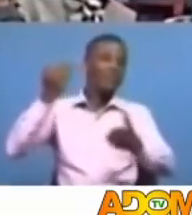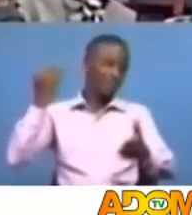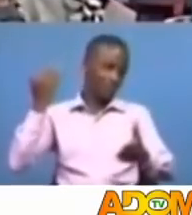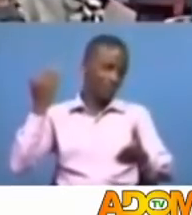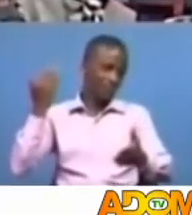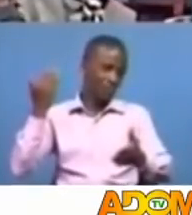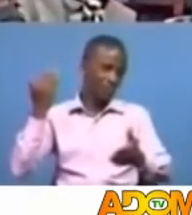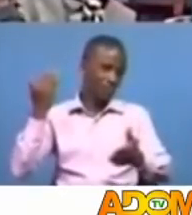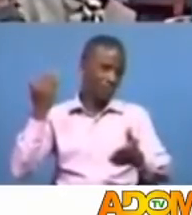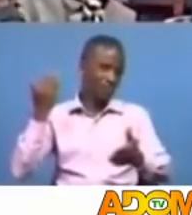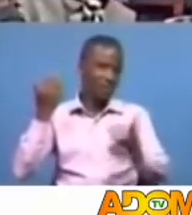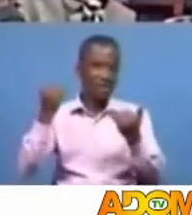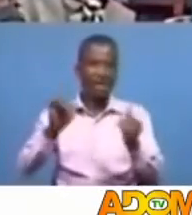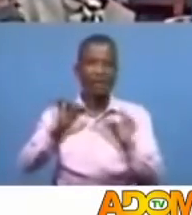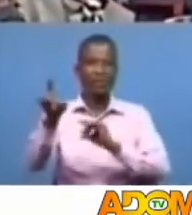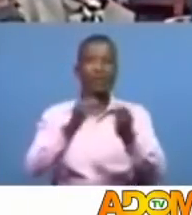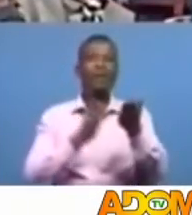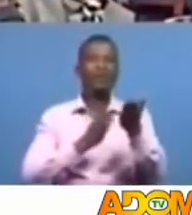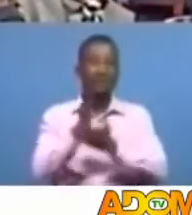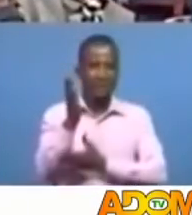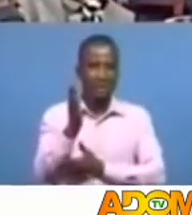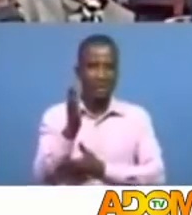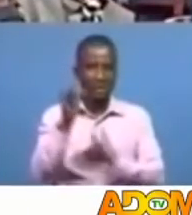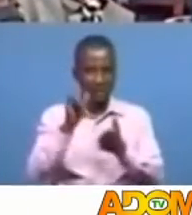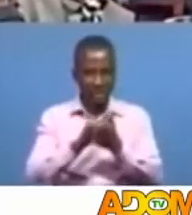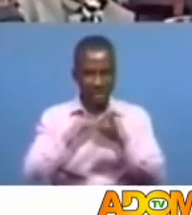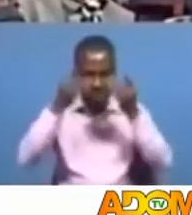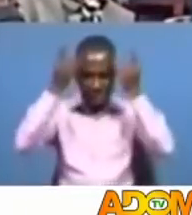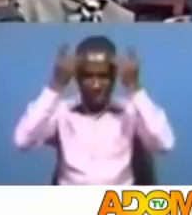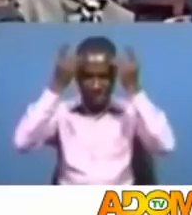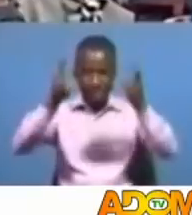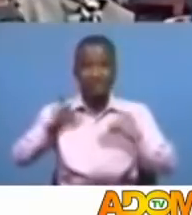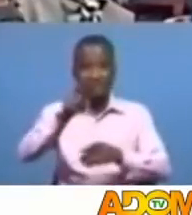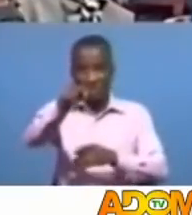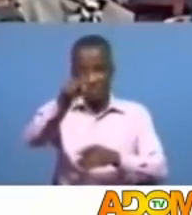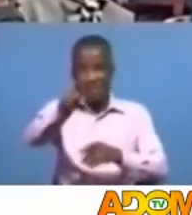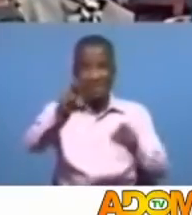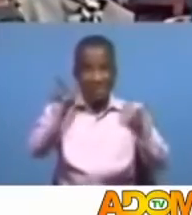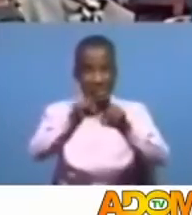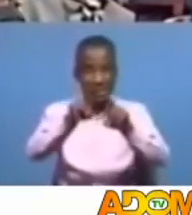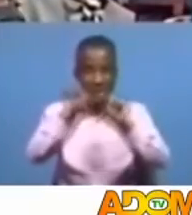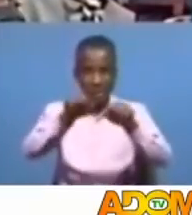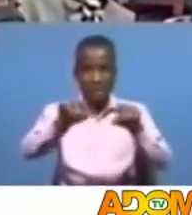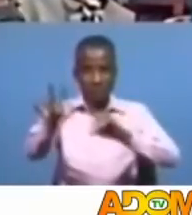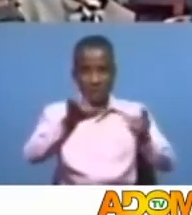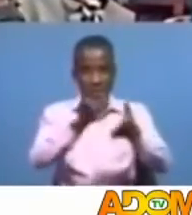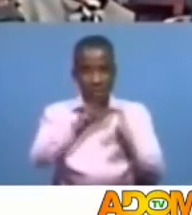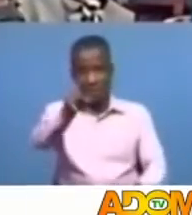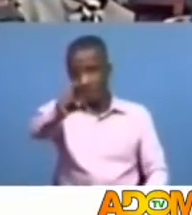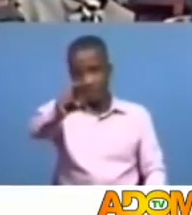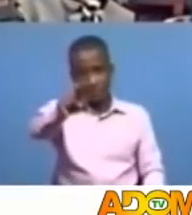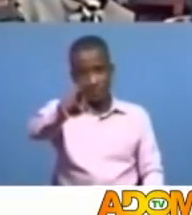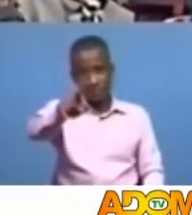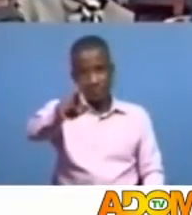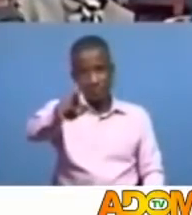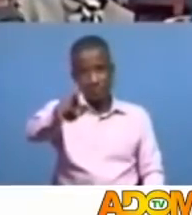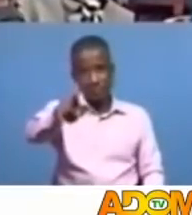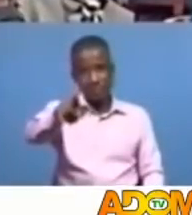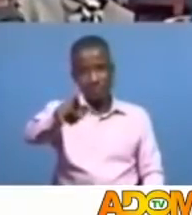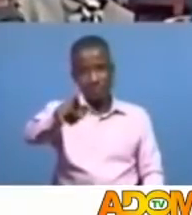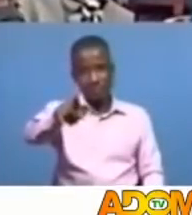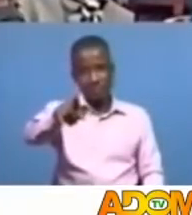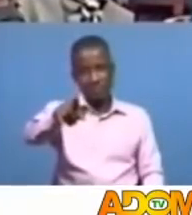bench. May each of your lordships decide in accordance with your conscience and your judicial